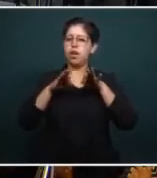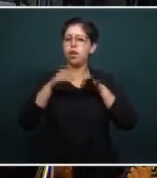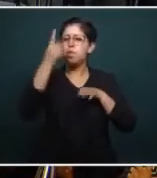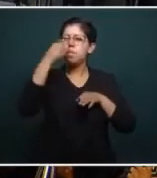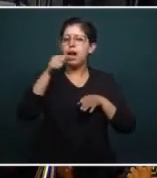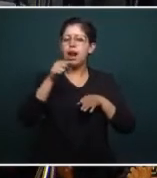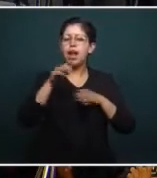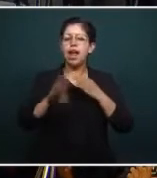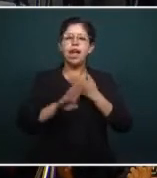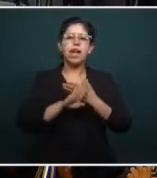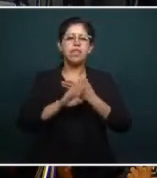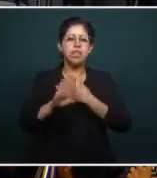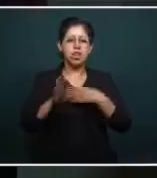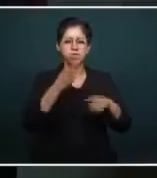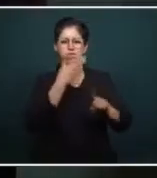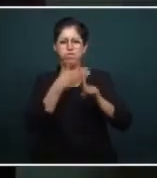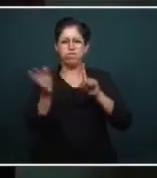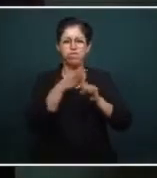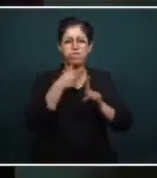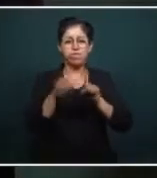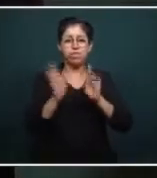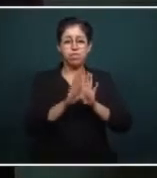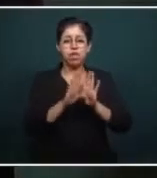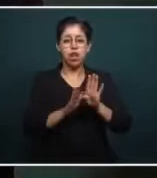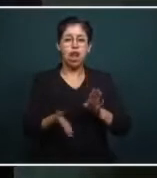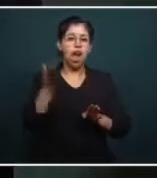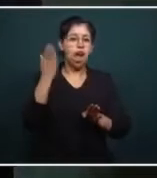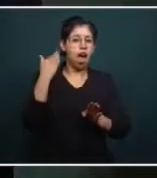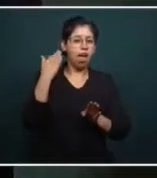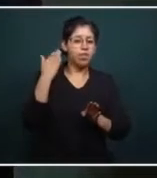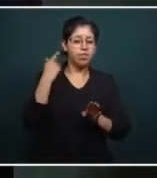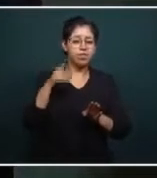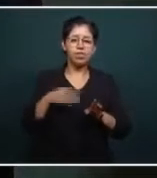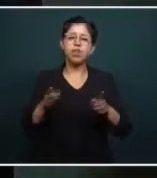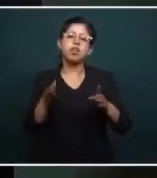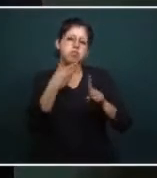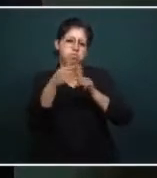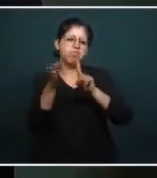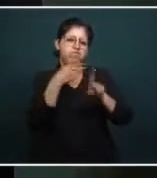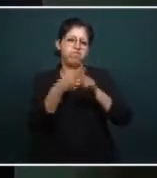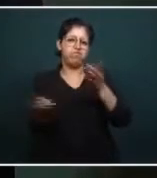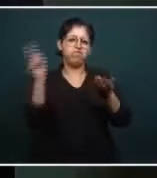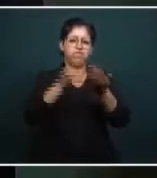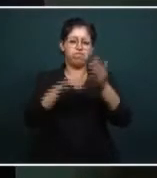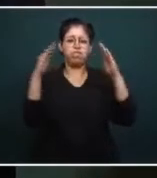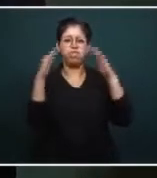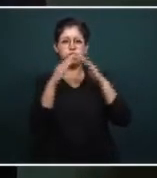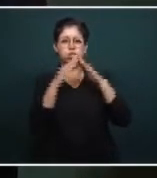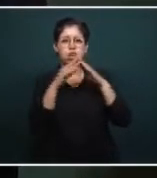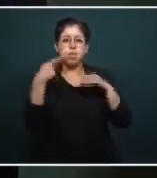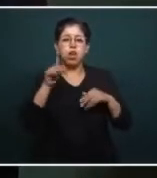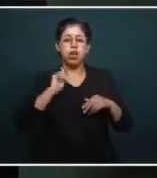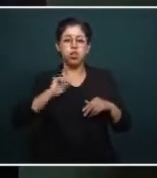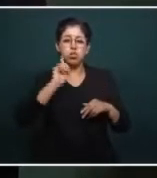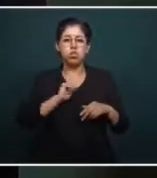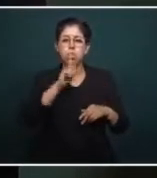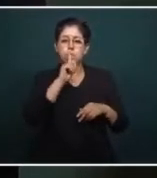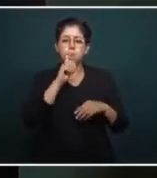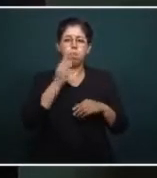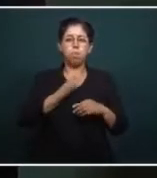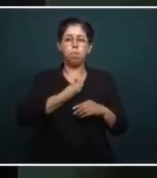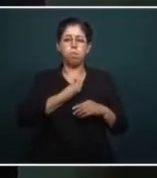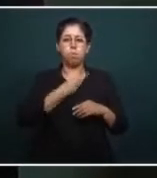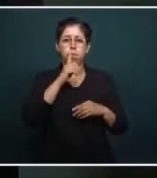on that the violence that many times was initiated, that was within the family and it's not